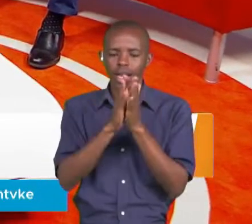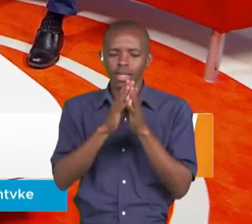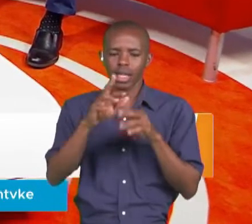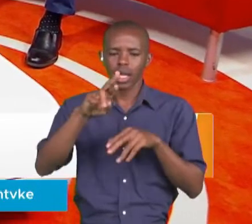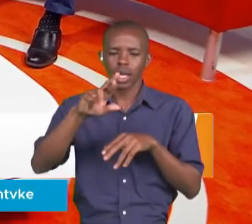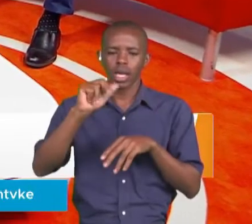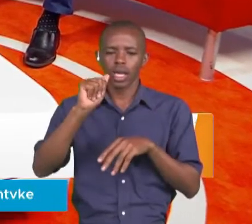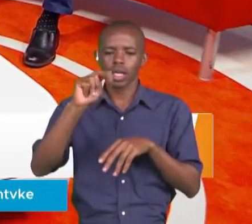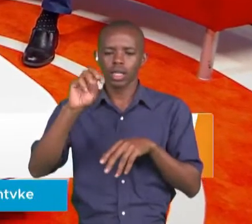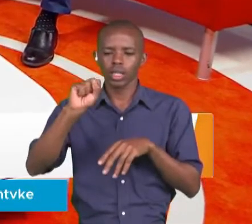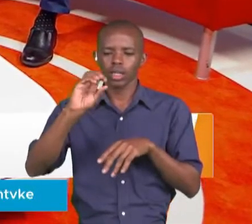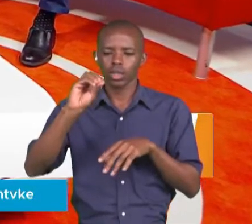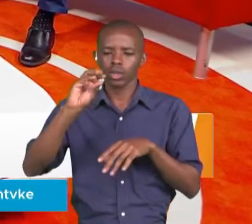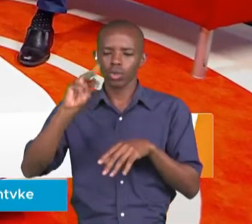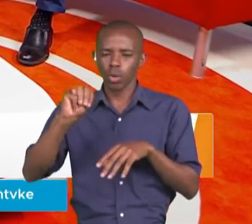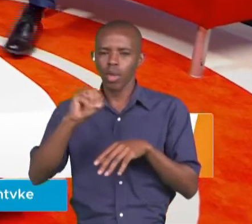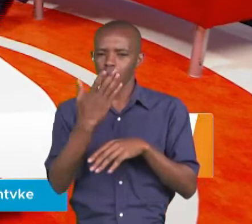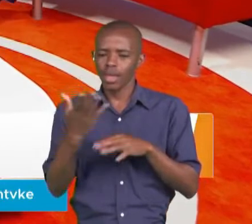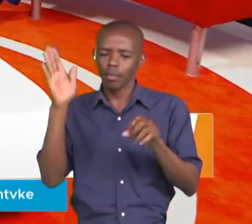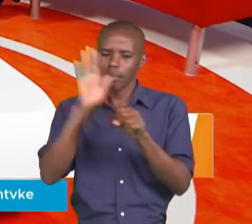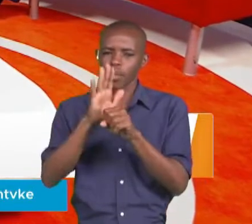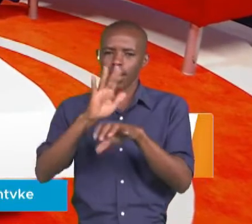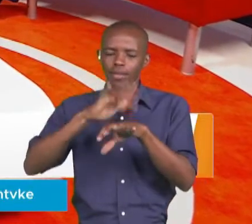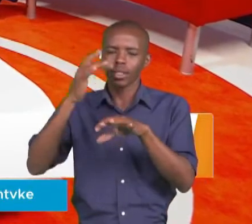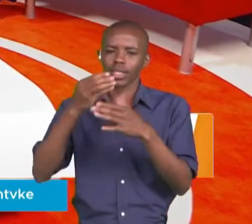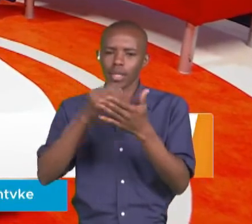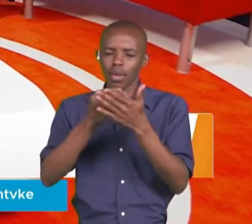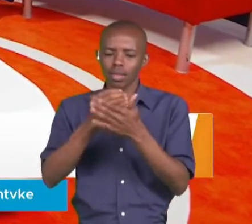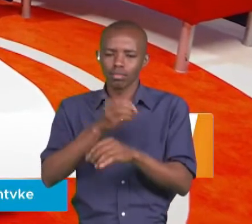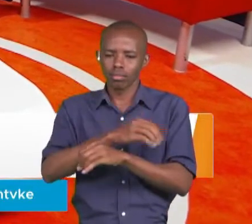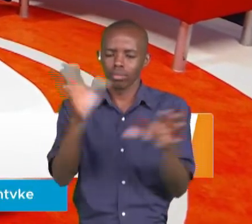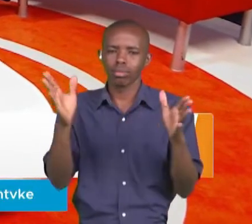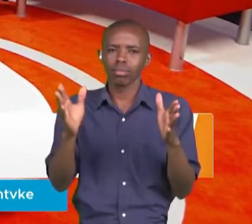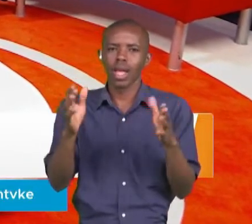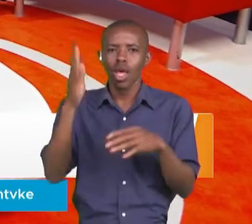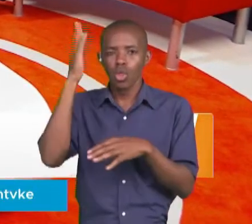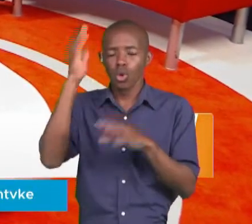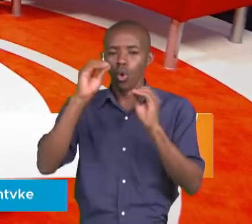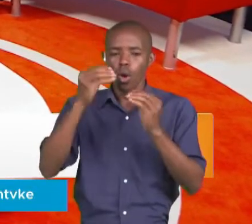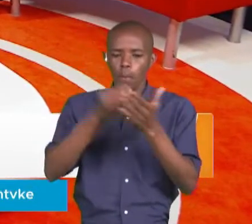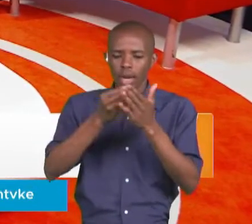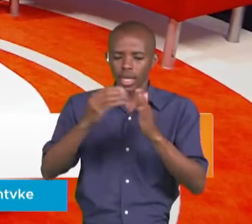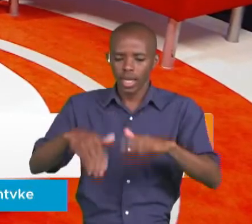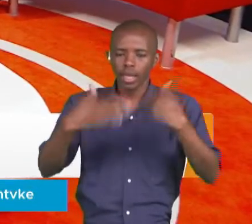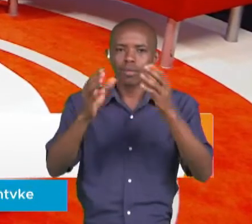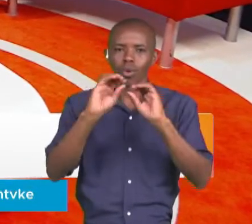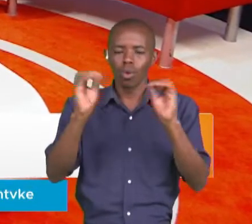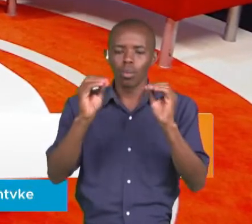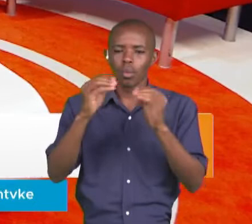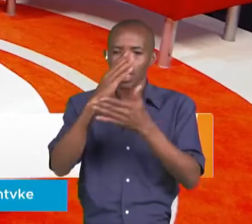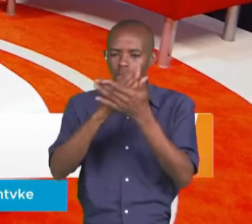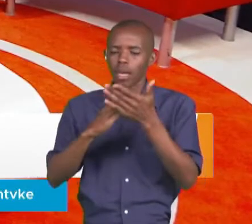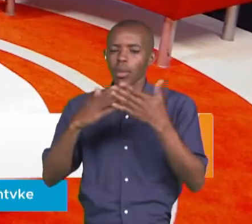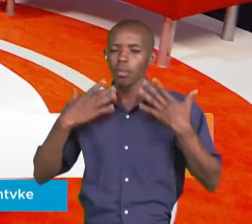money here, but there's so much like effects of this money being released to the other side. Mm-hmm. You never know who you're giving the money. Yes. Maybe there's just some people,